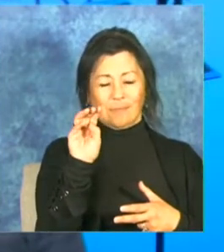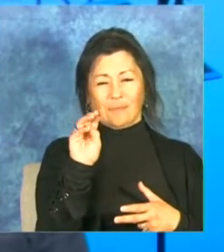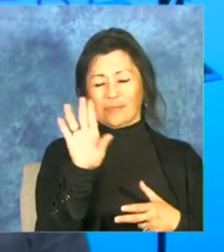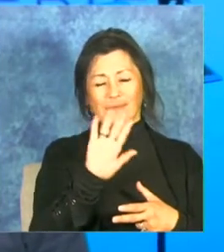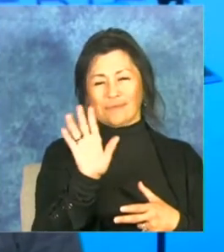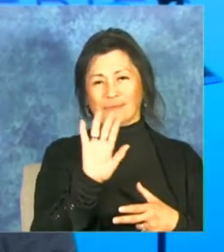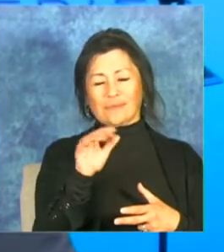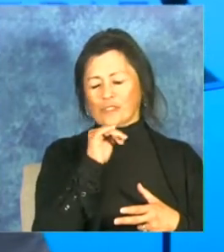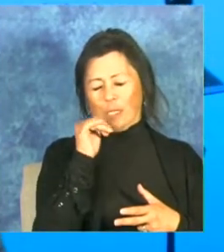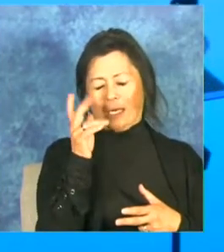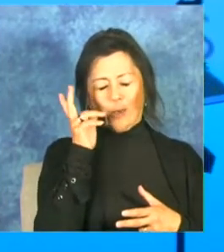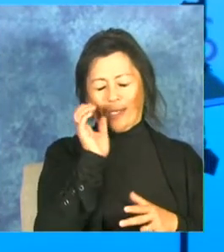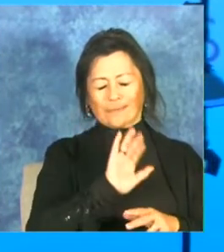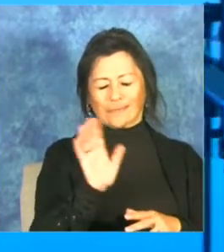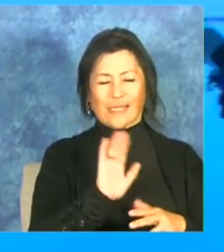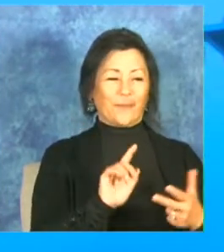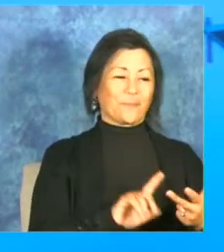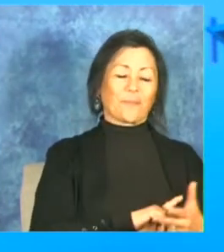No, you haven't. Okay.